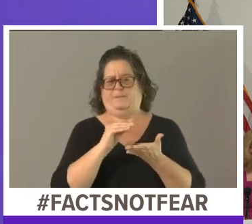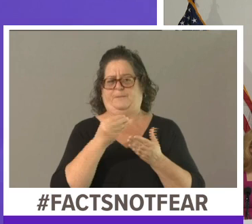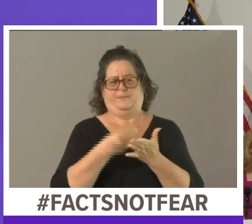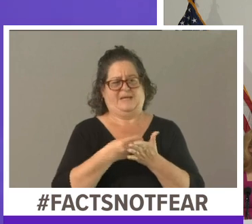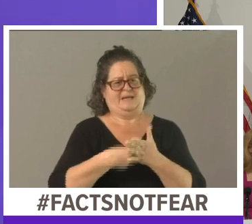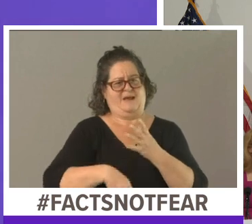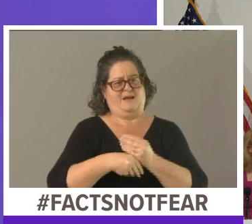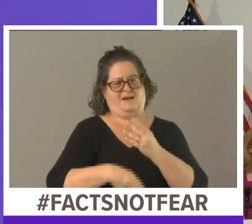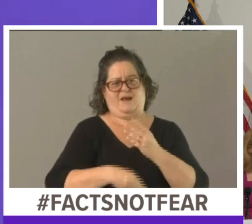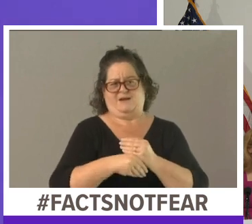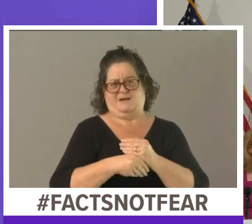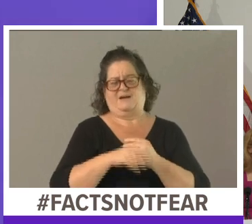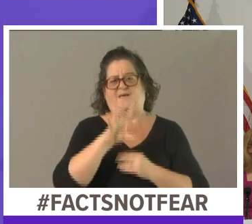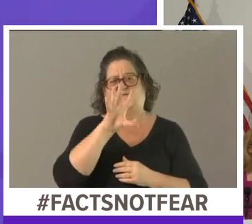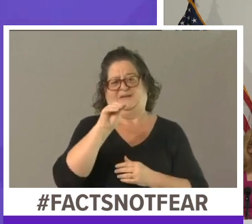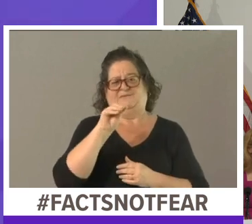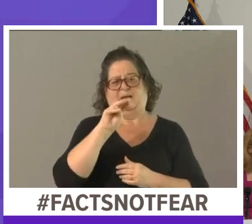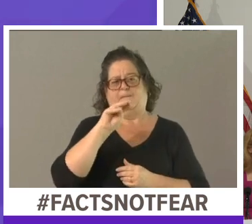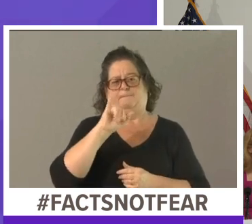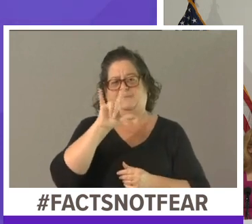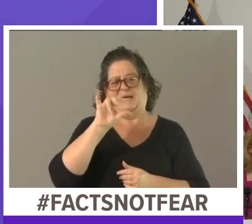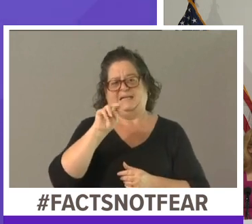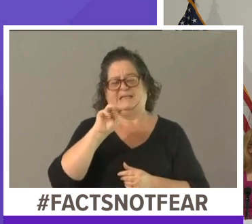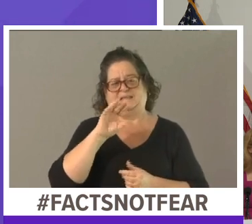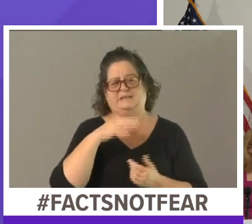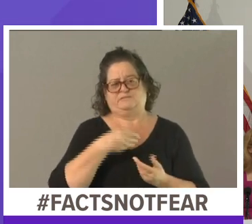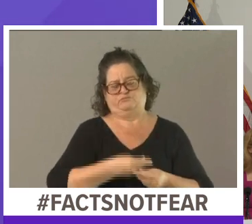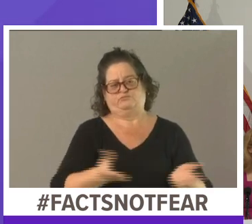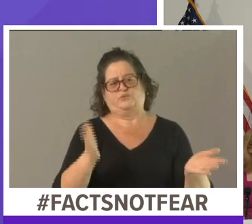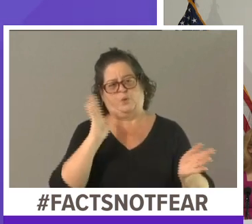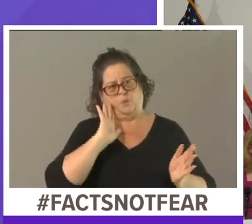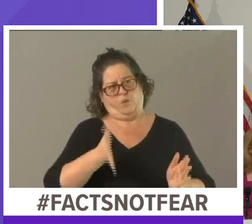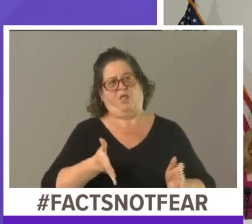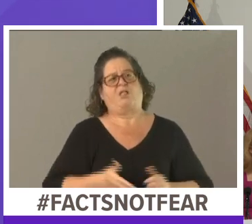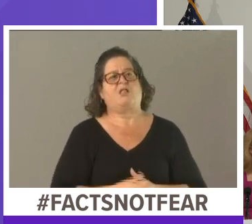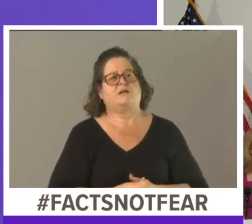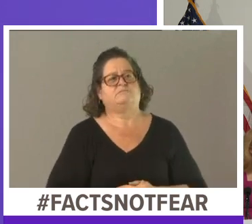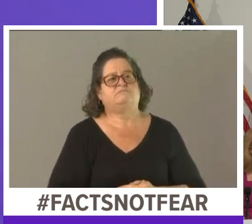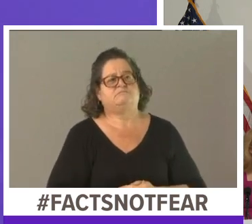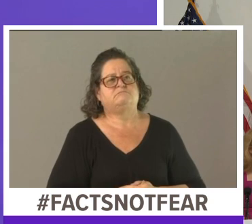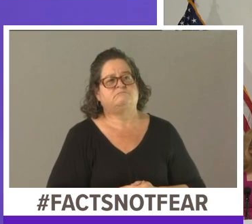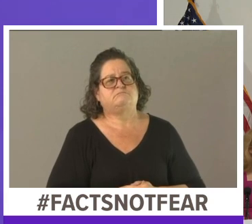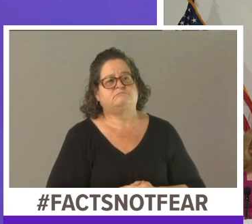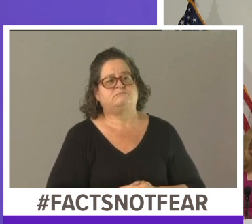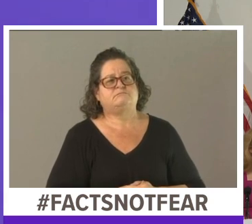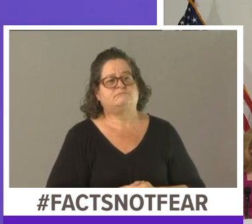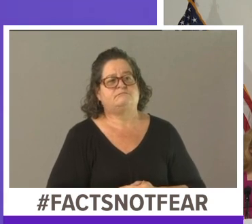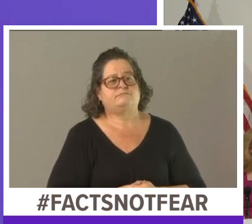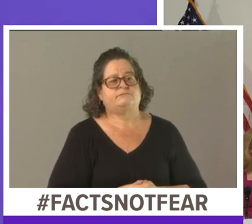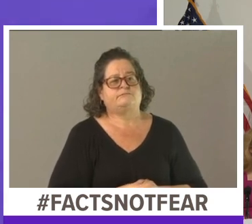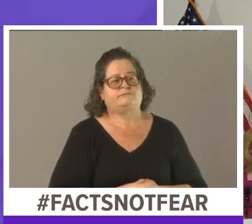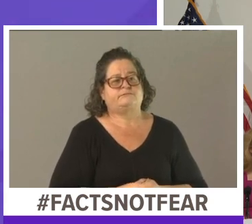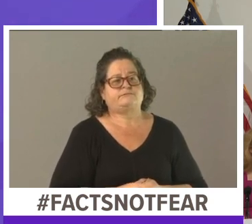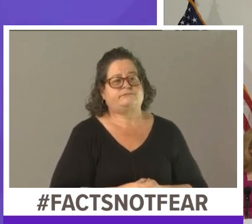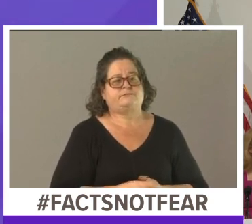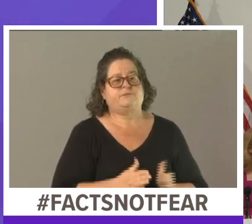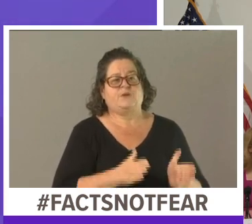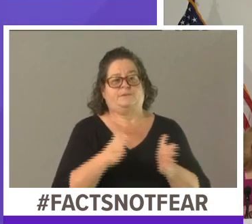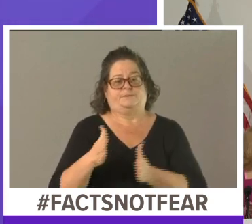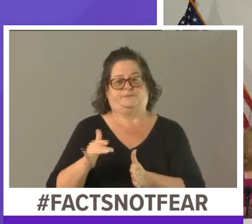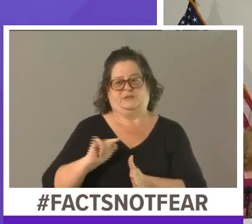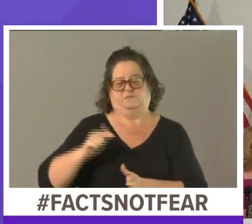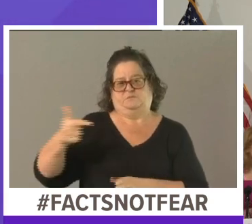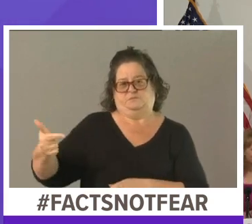deposit to the Public Health Fund. And with that, we'll go to Dr. Kara Christ for a public health